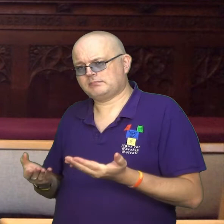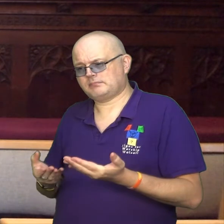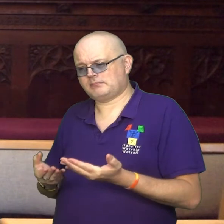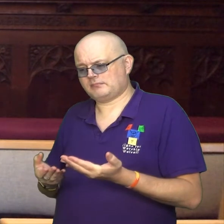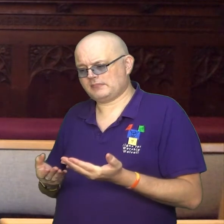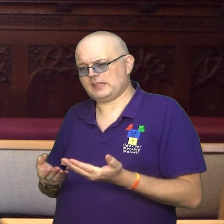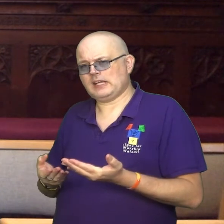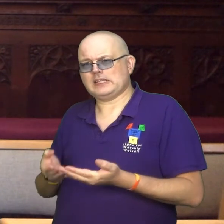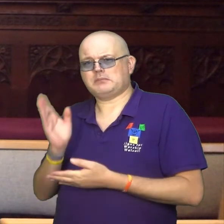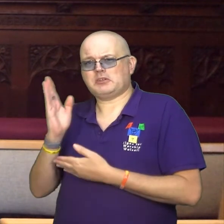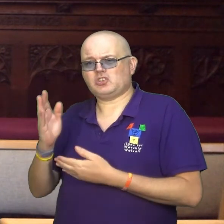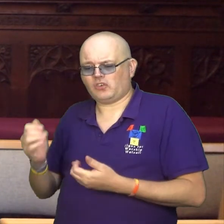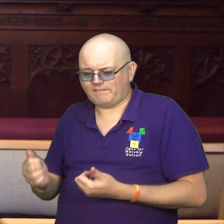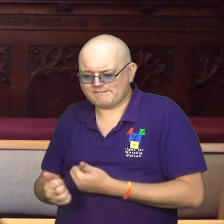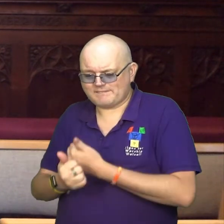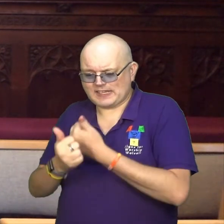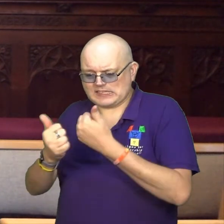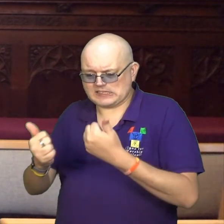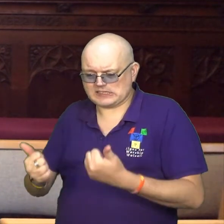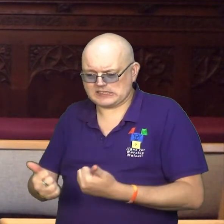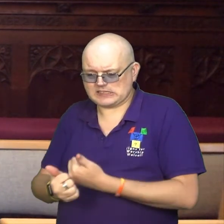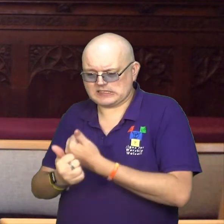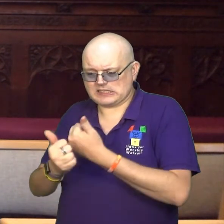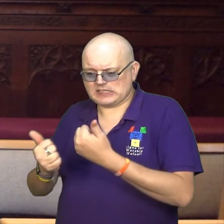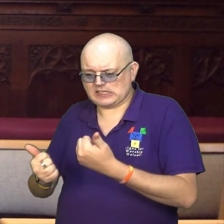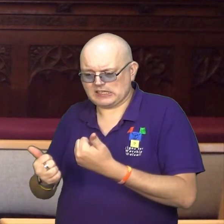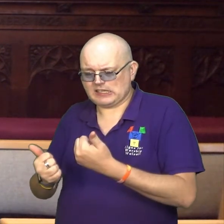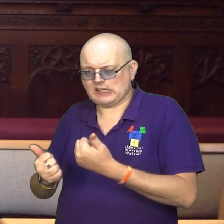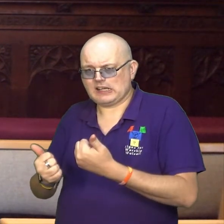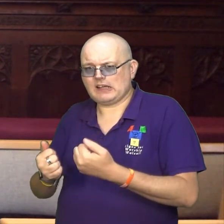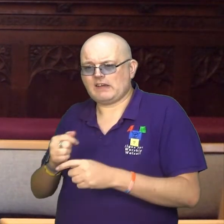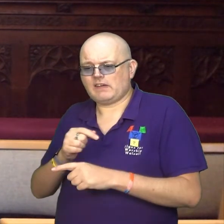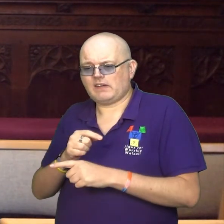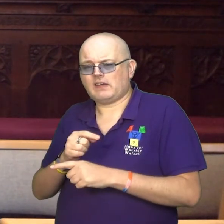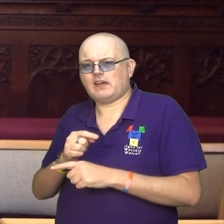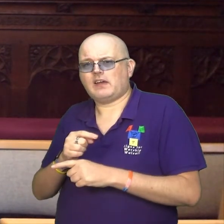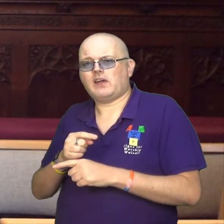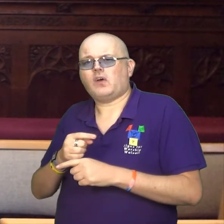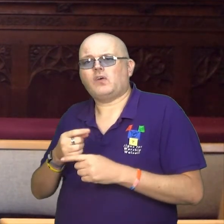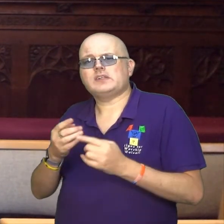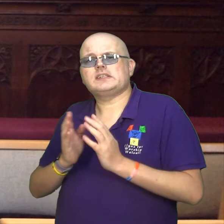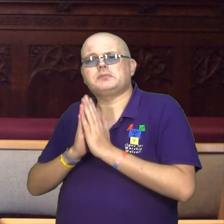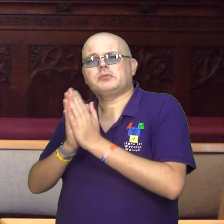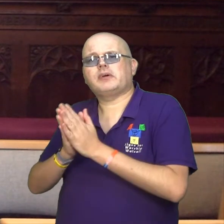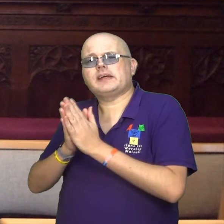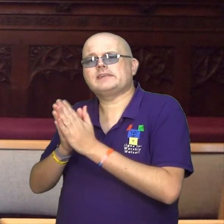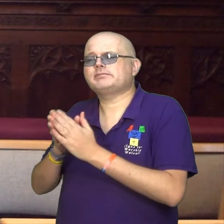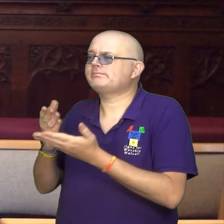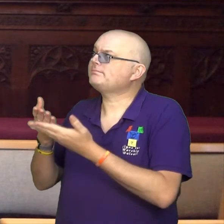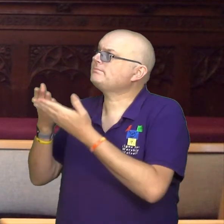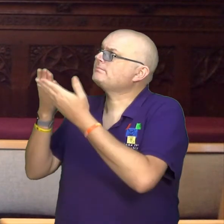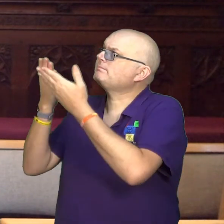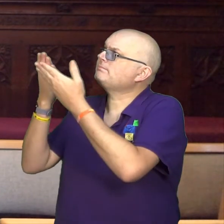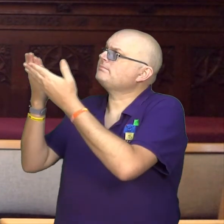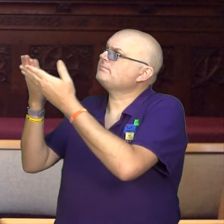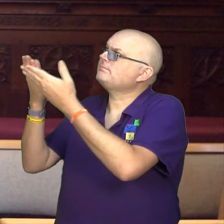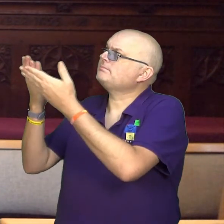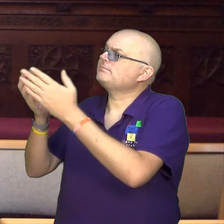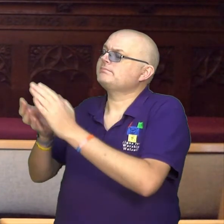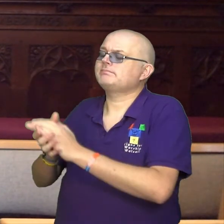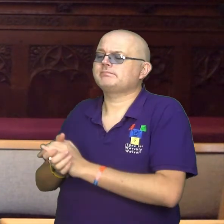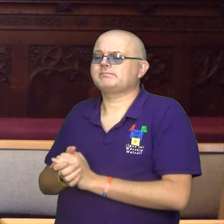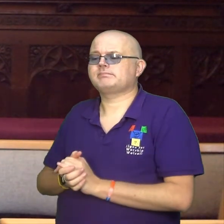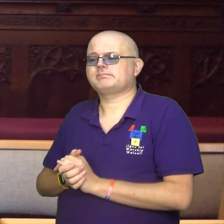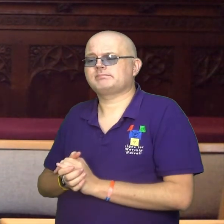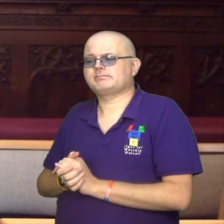And so, as I draw my talk to a close, I would like to offer this prayer.